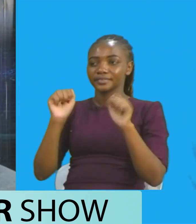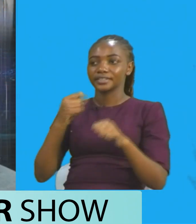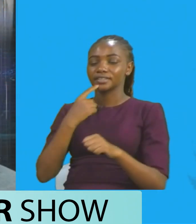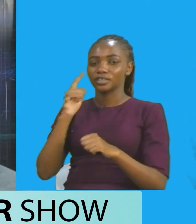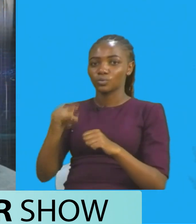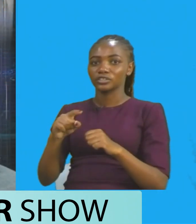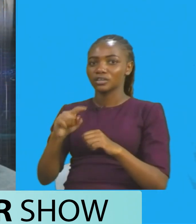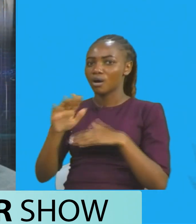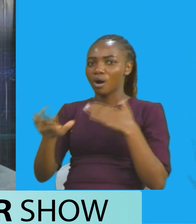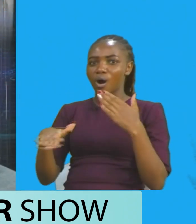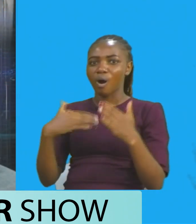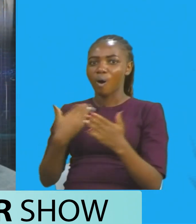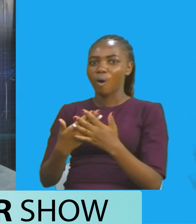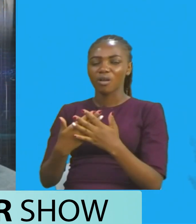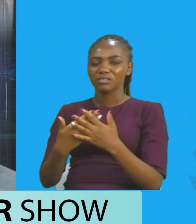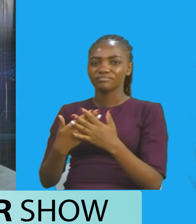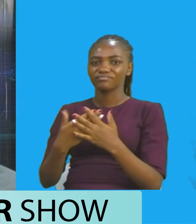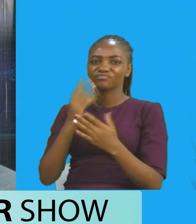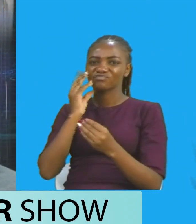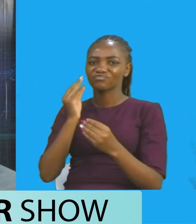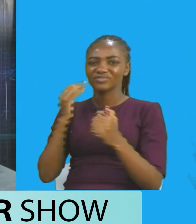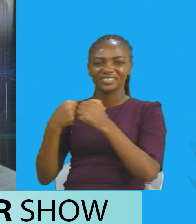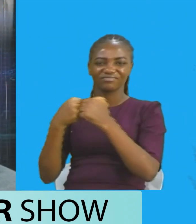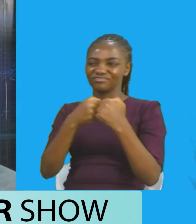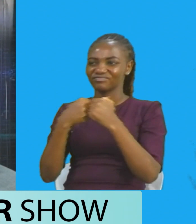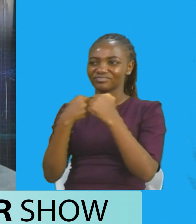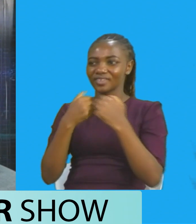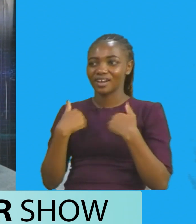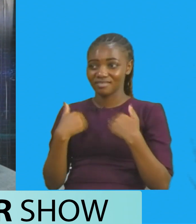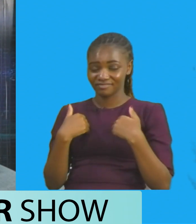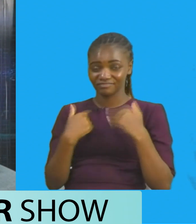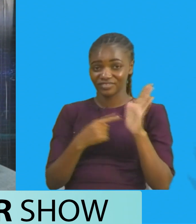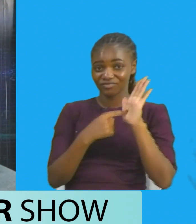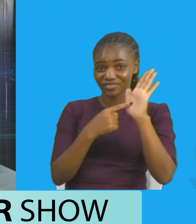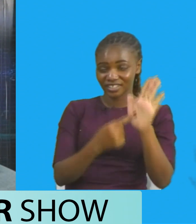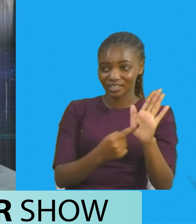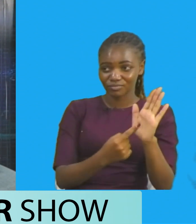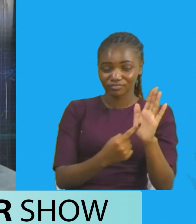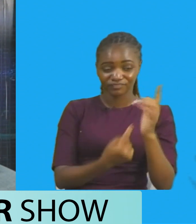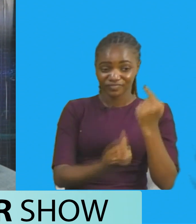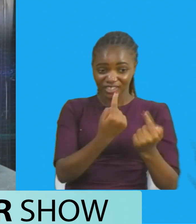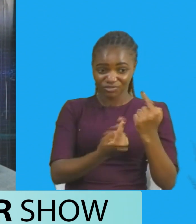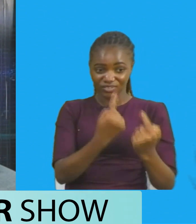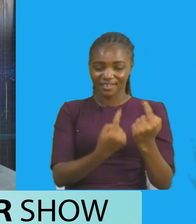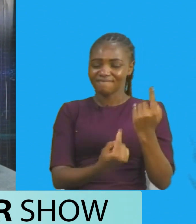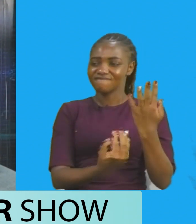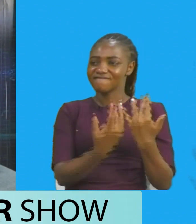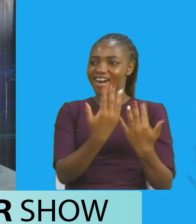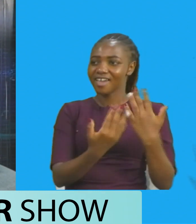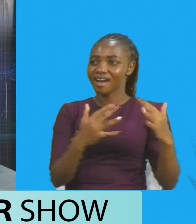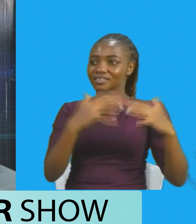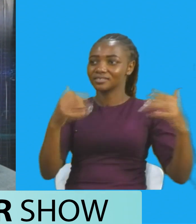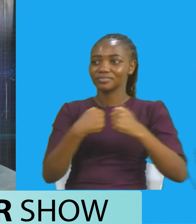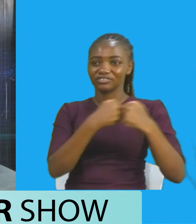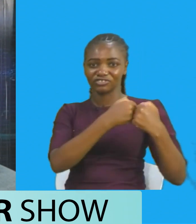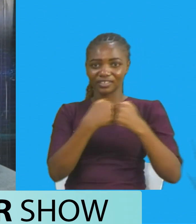Every journey has its own challenges, and in the kitchen, fire is usually a challenge because you find yourself so